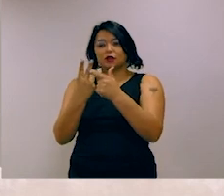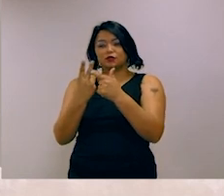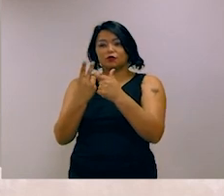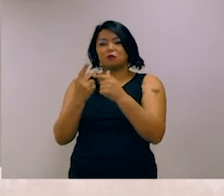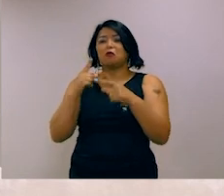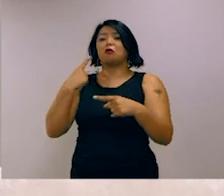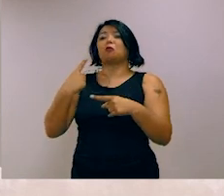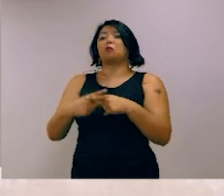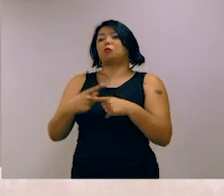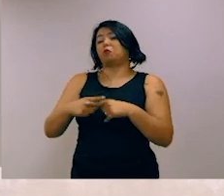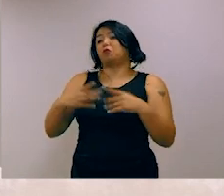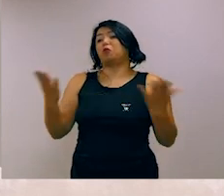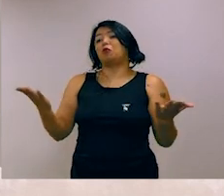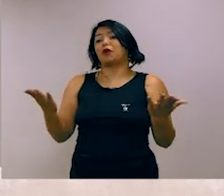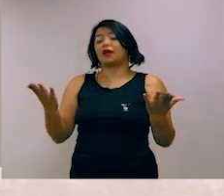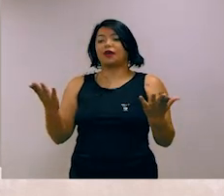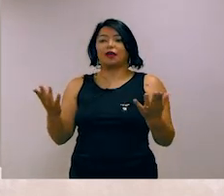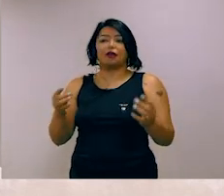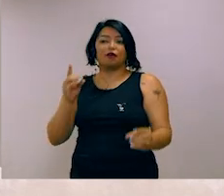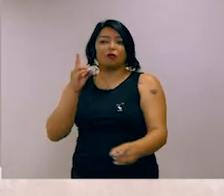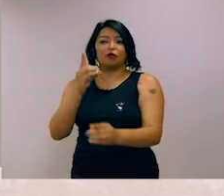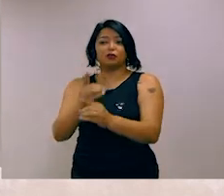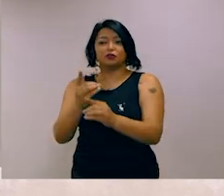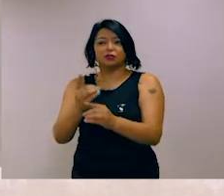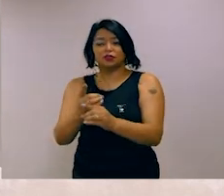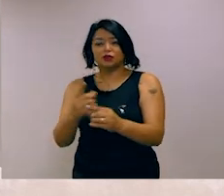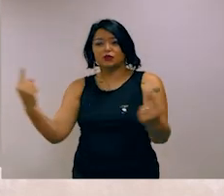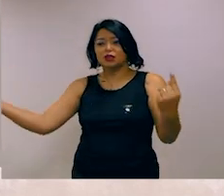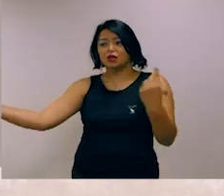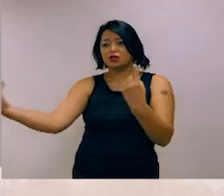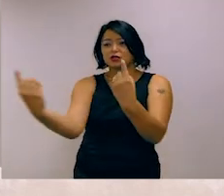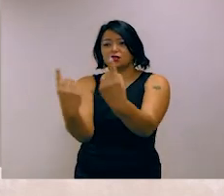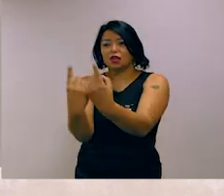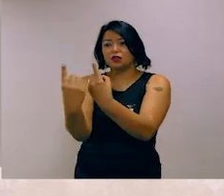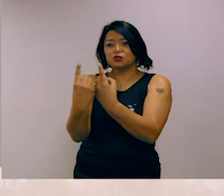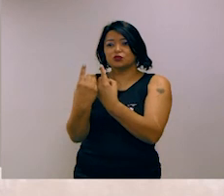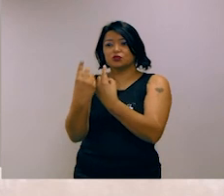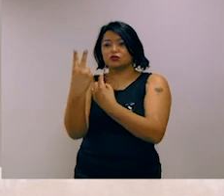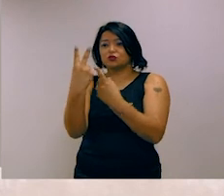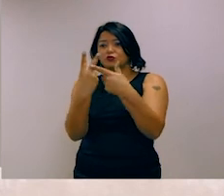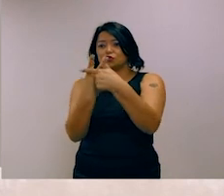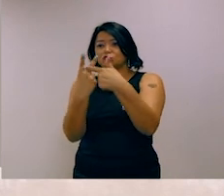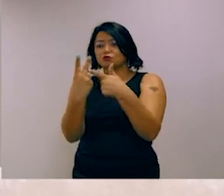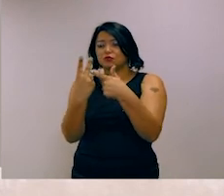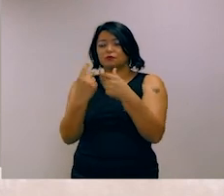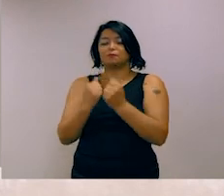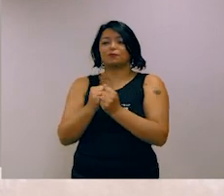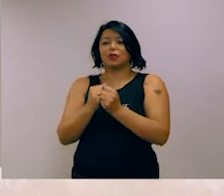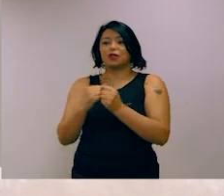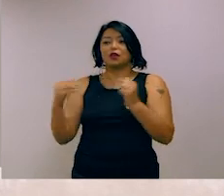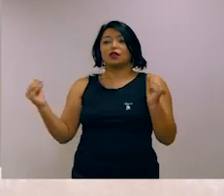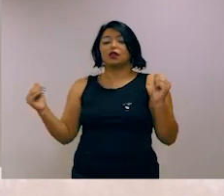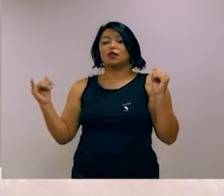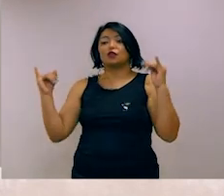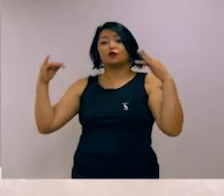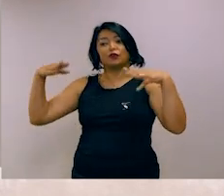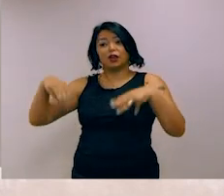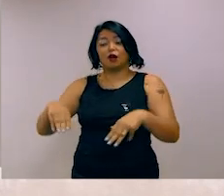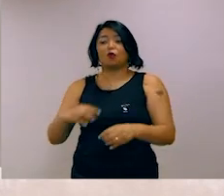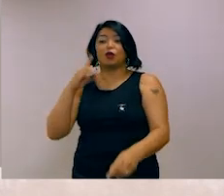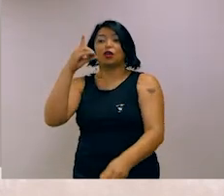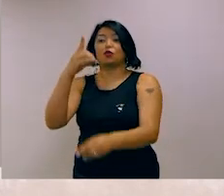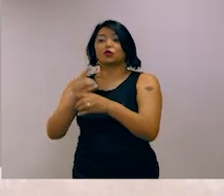found in the first two steps? And then the final stage of finding the solution or testing the behavior